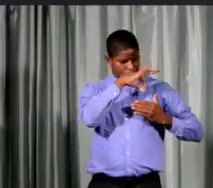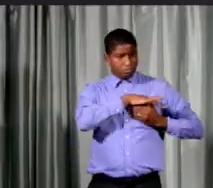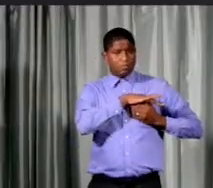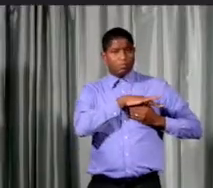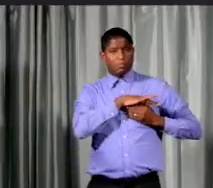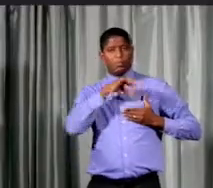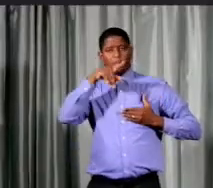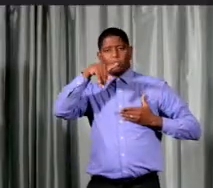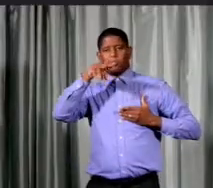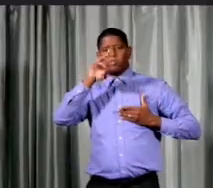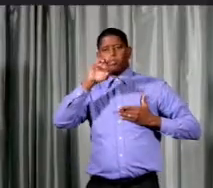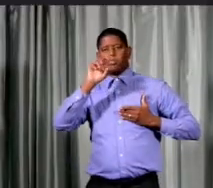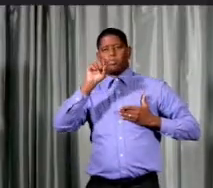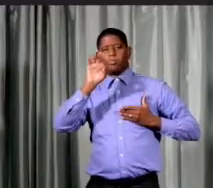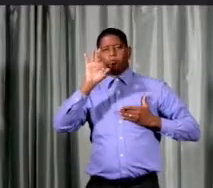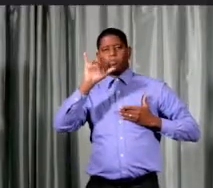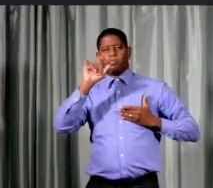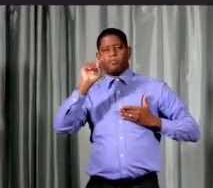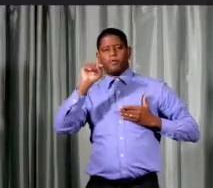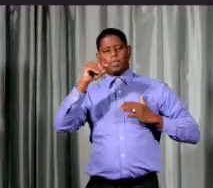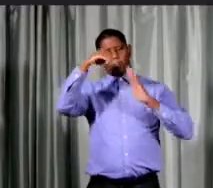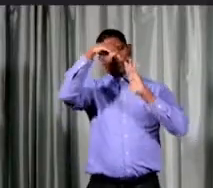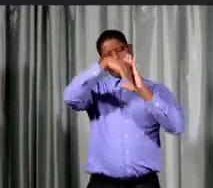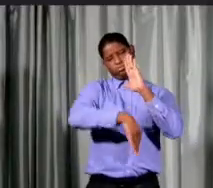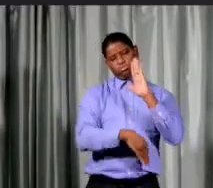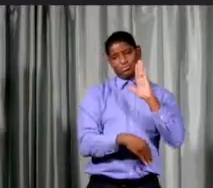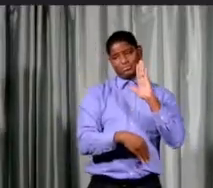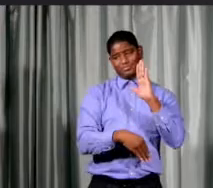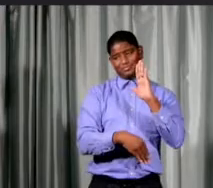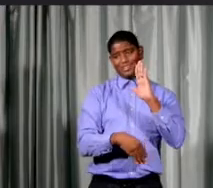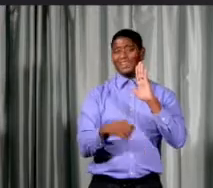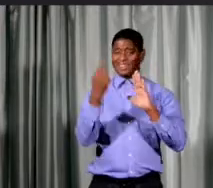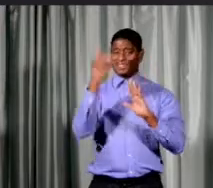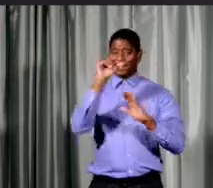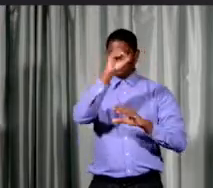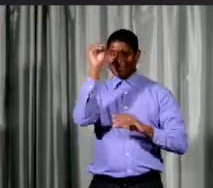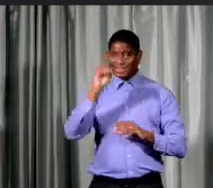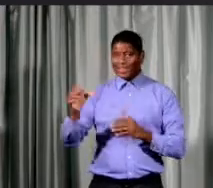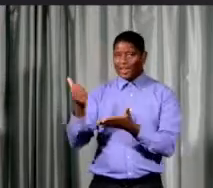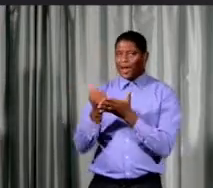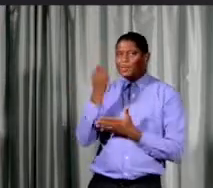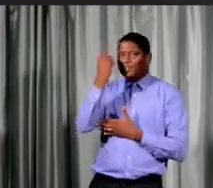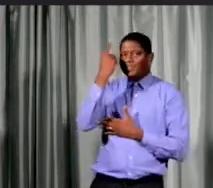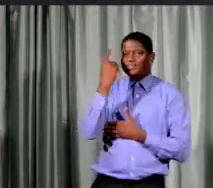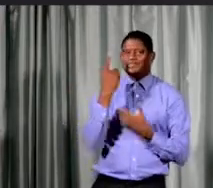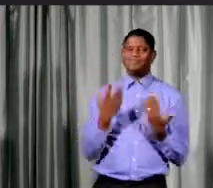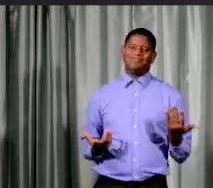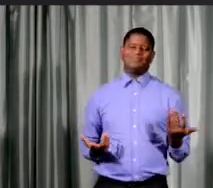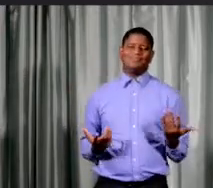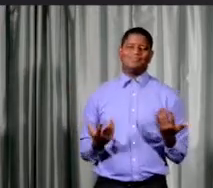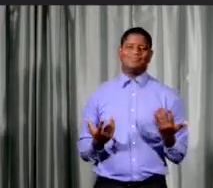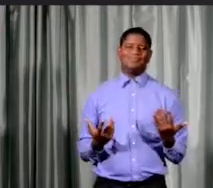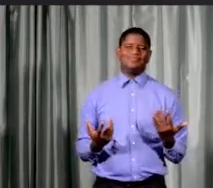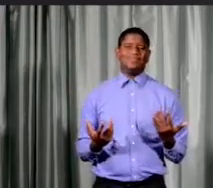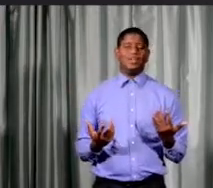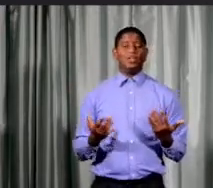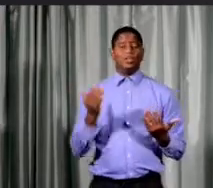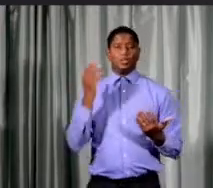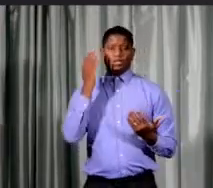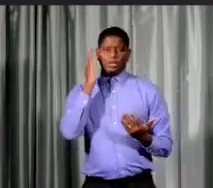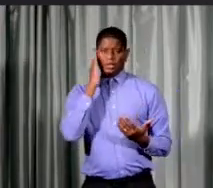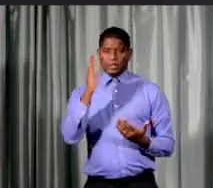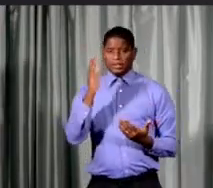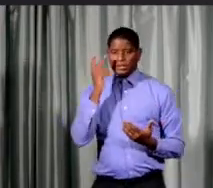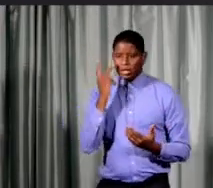dropped. Basic percentages, nothing complicated, right? Because looking